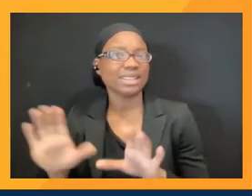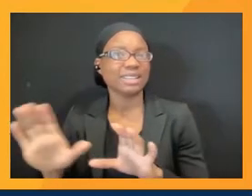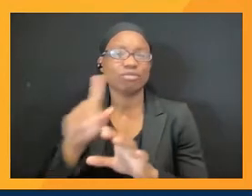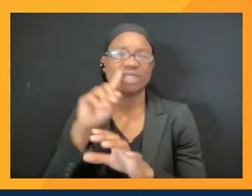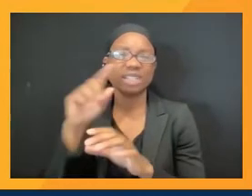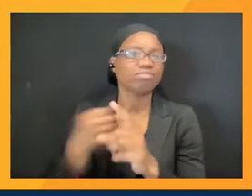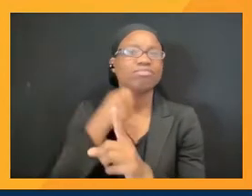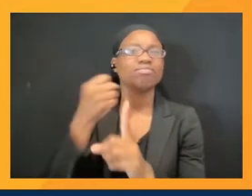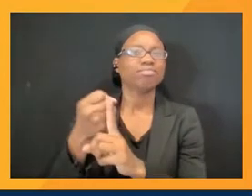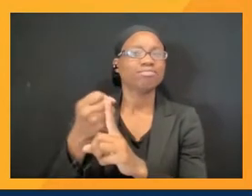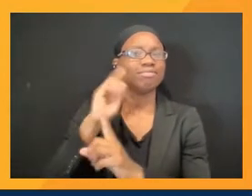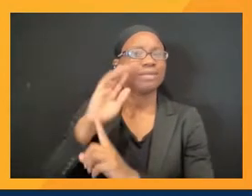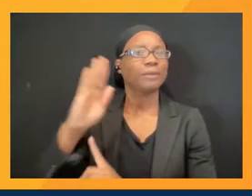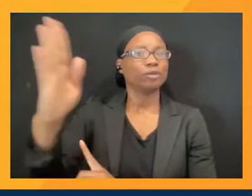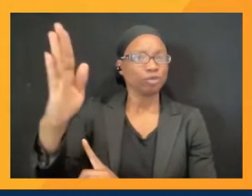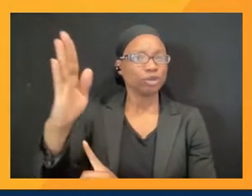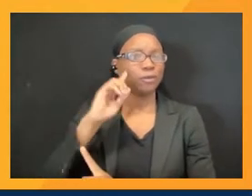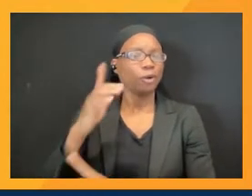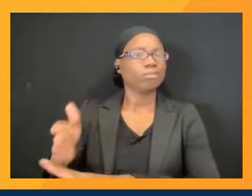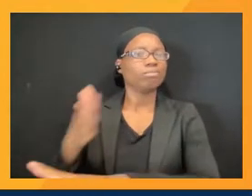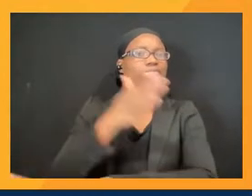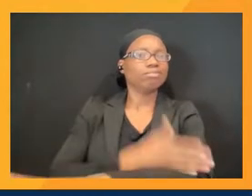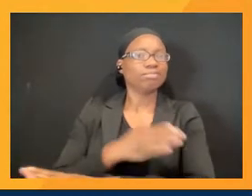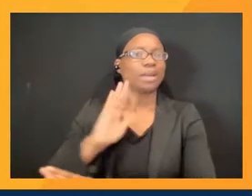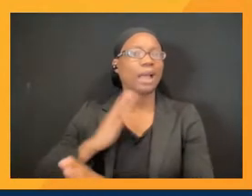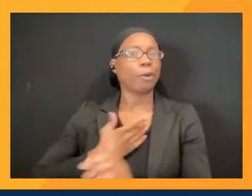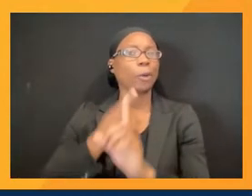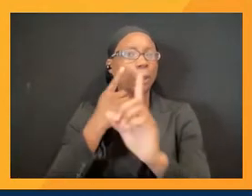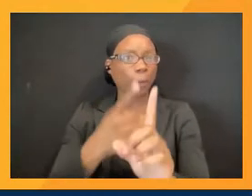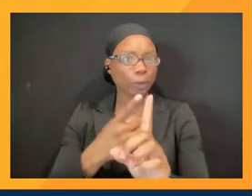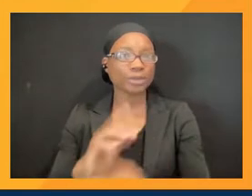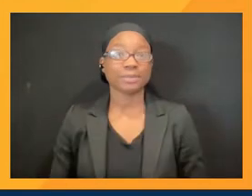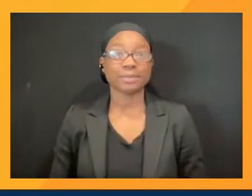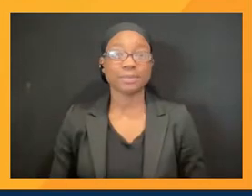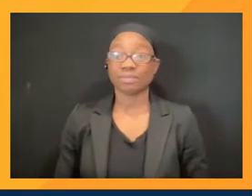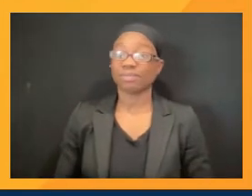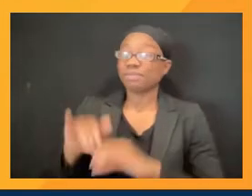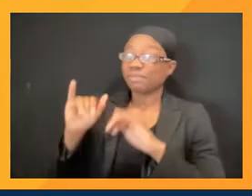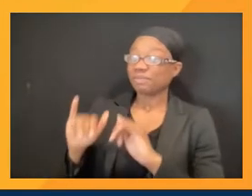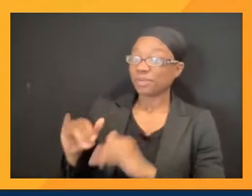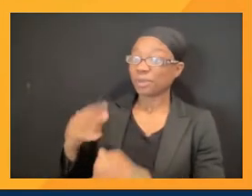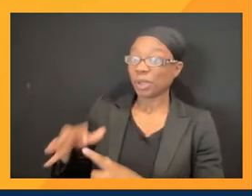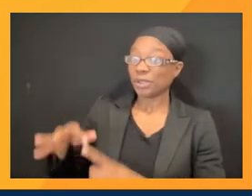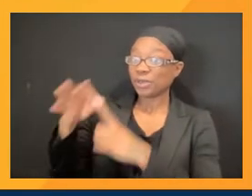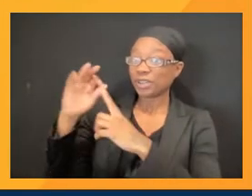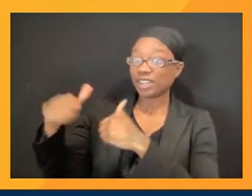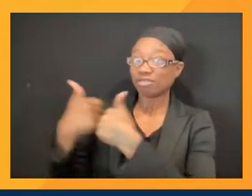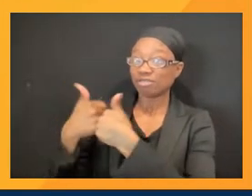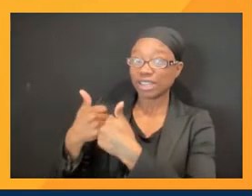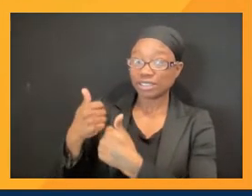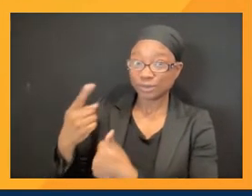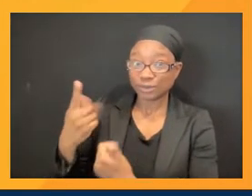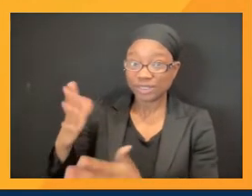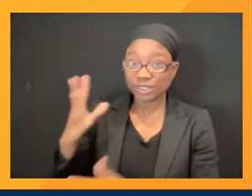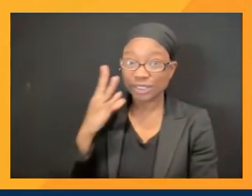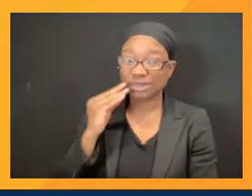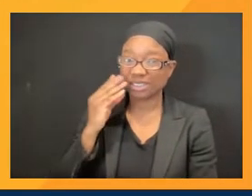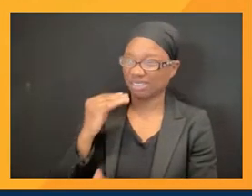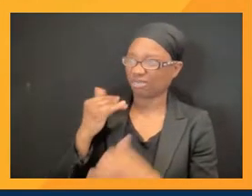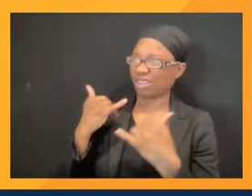know businesses have had to sustain a much longer period of economic injury. We've made that program as flexible as possible